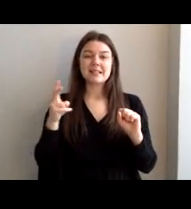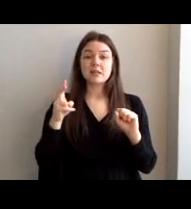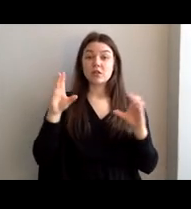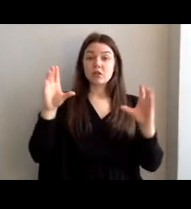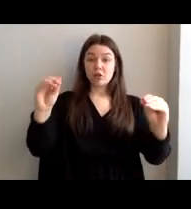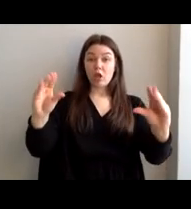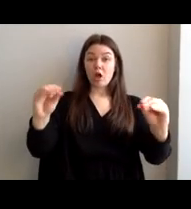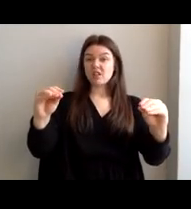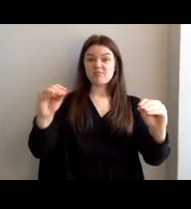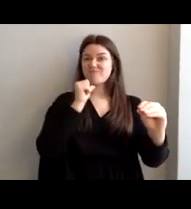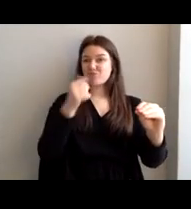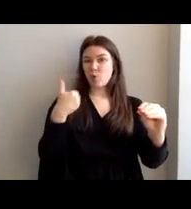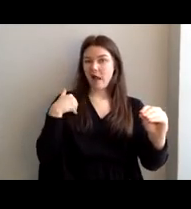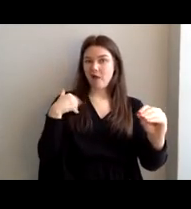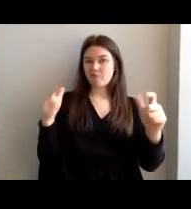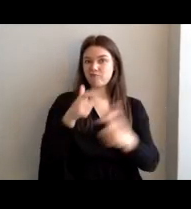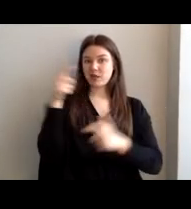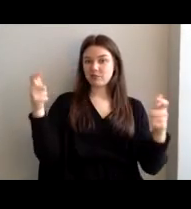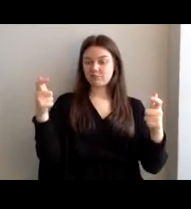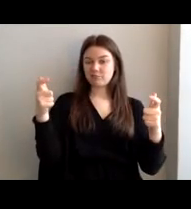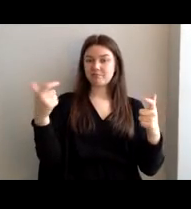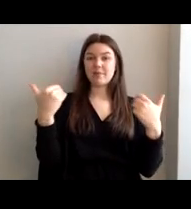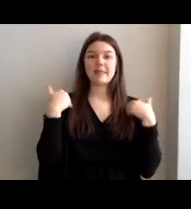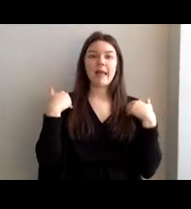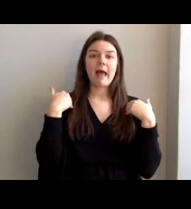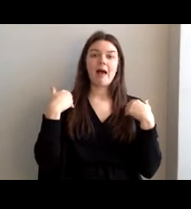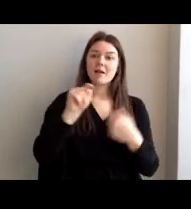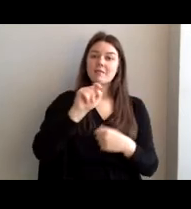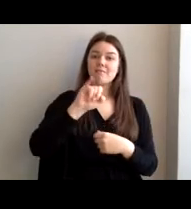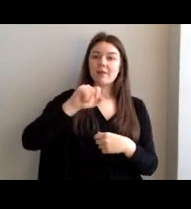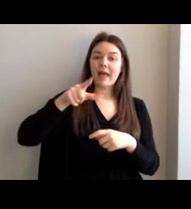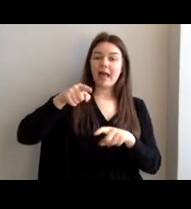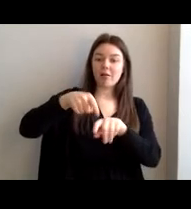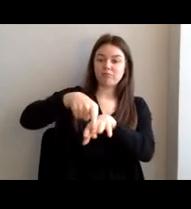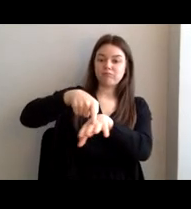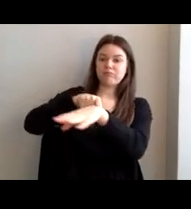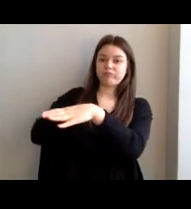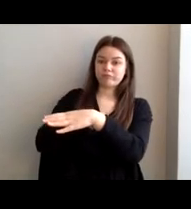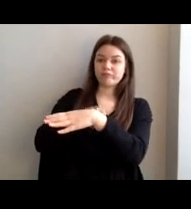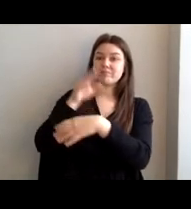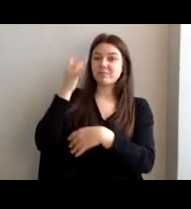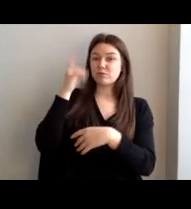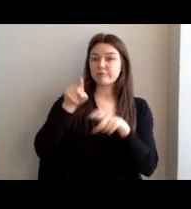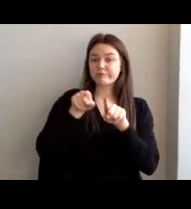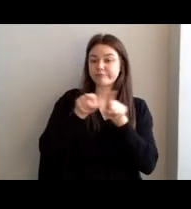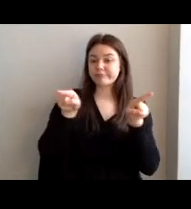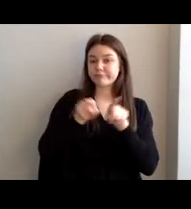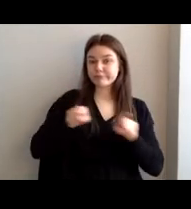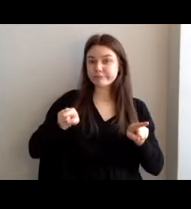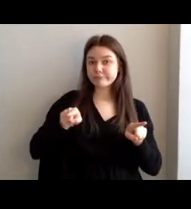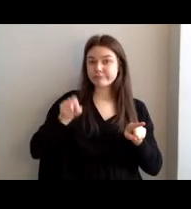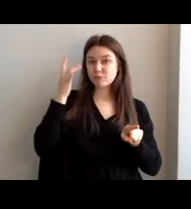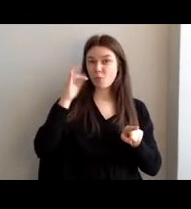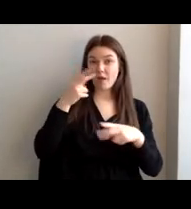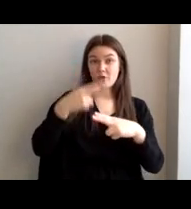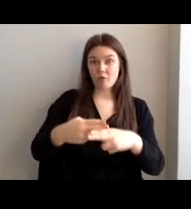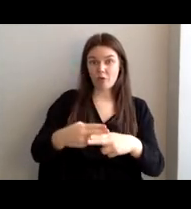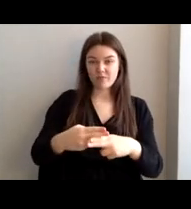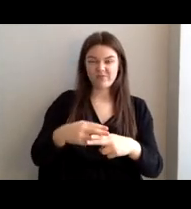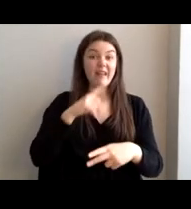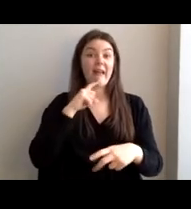claws, but they do have spines all along their tail. And so that's why they're called the spiny lobster. That's actually a defense mechanism for